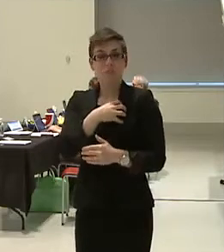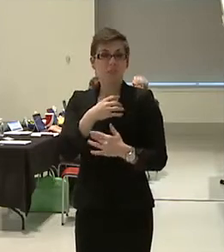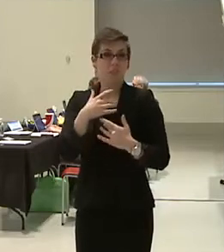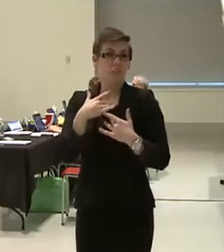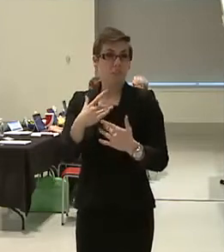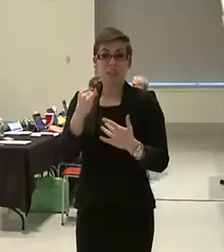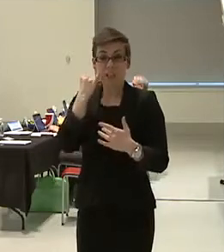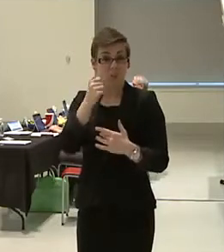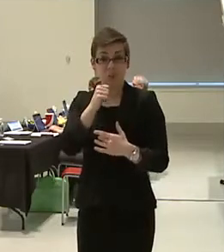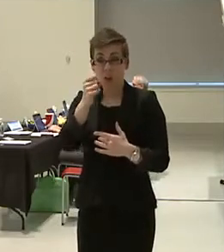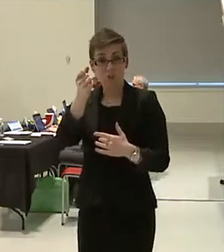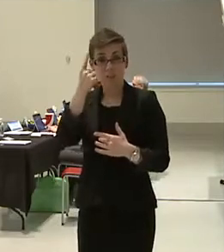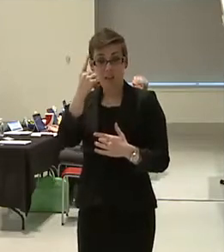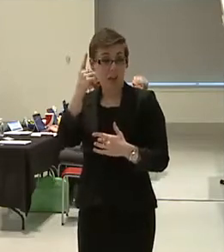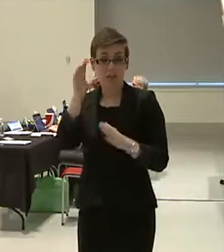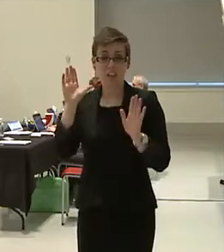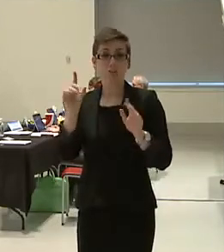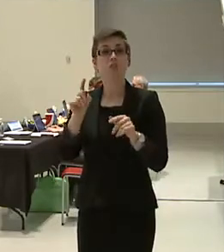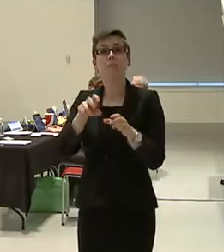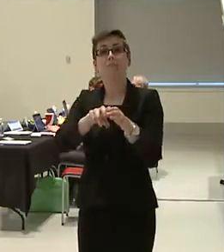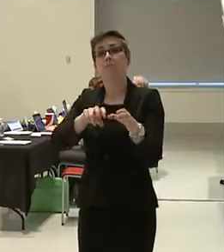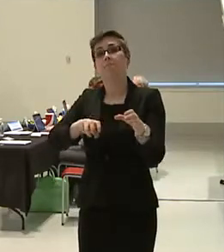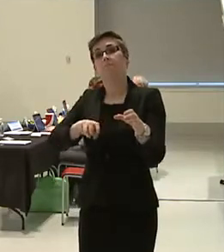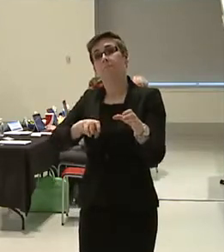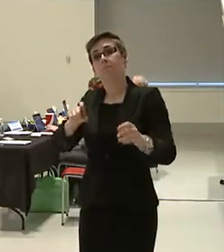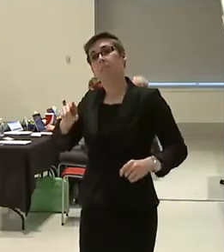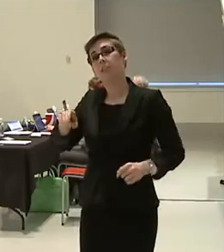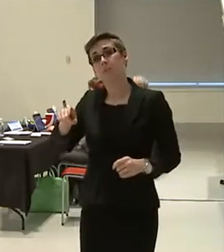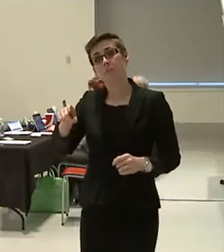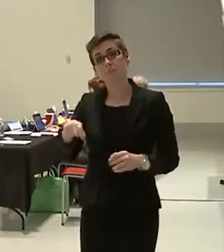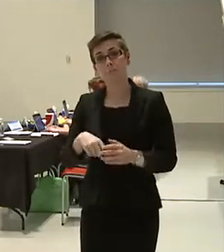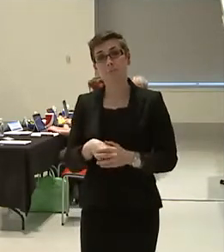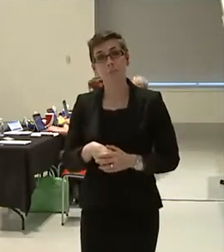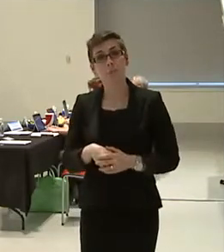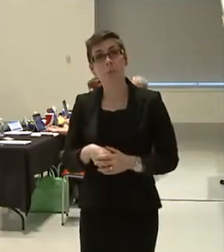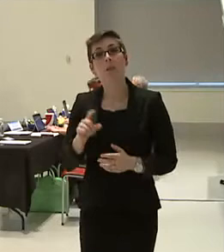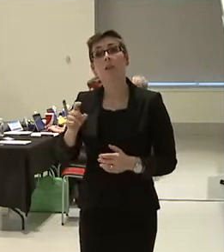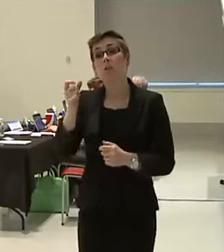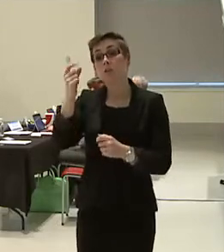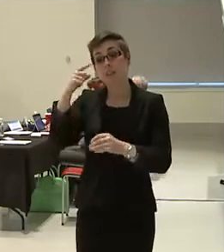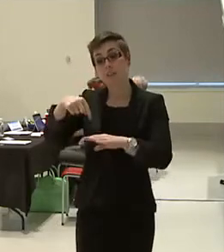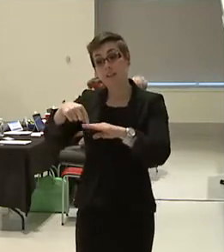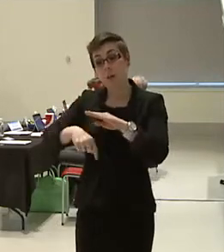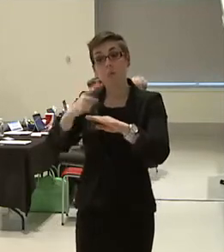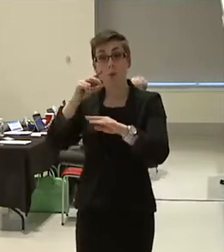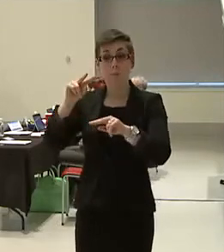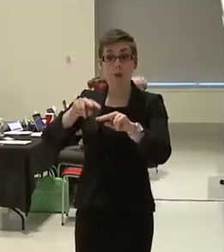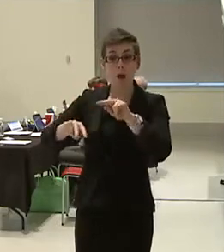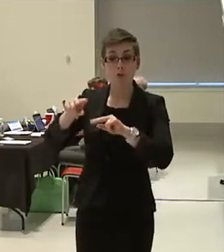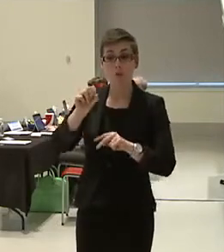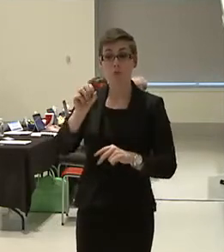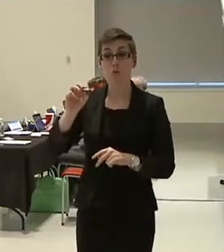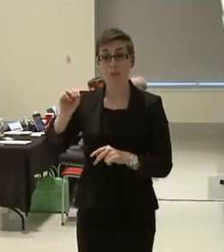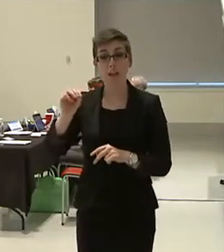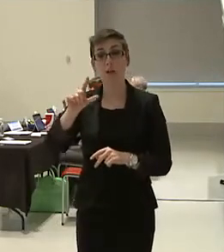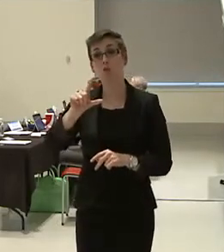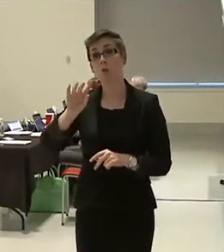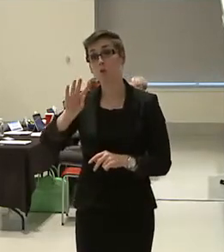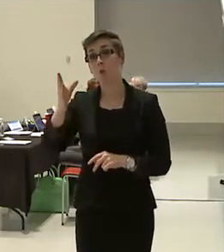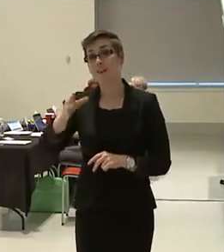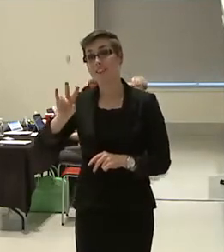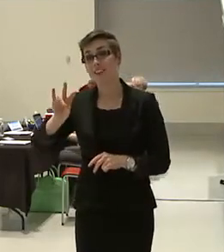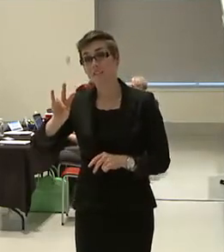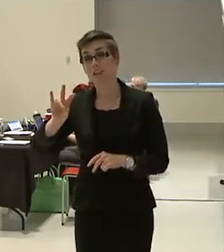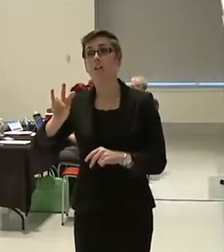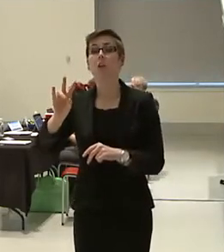aside. Police departments need to understand the depth of what can be achieved by monitoring social media 24/7 with platforms that